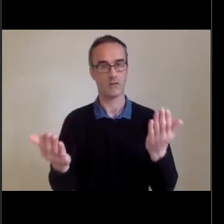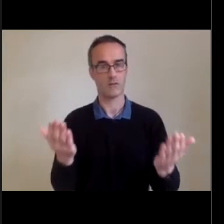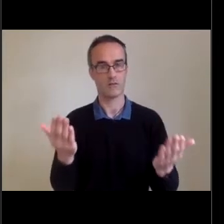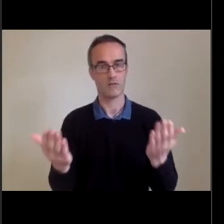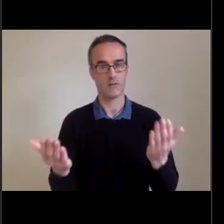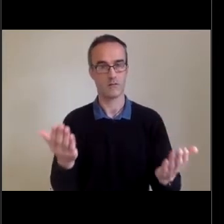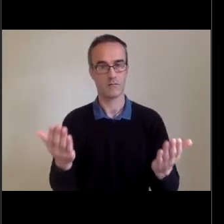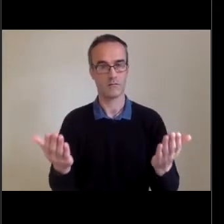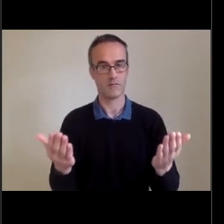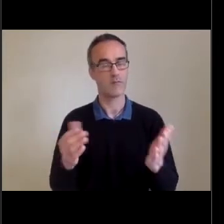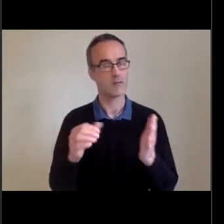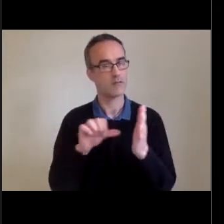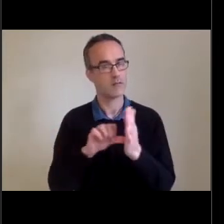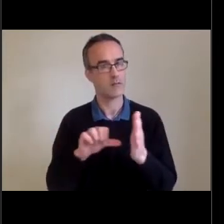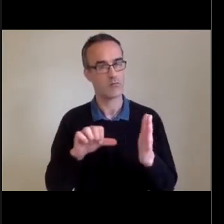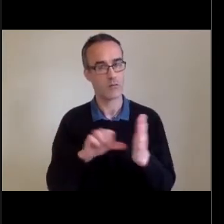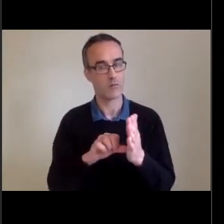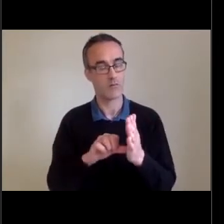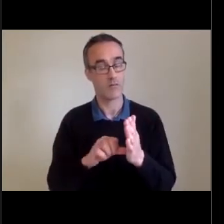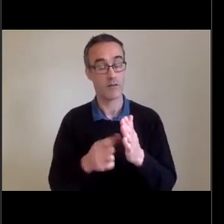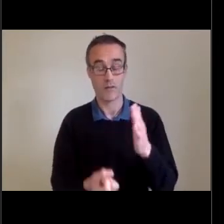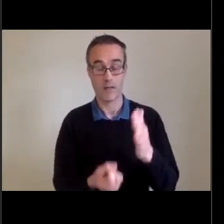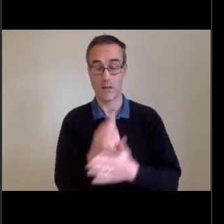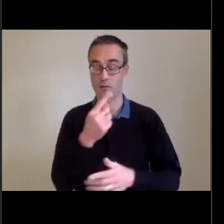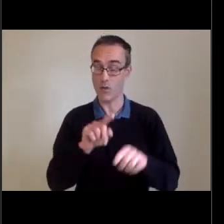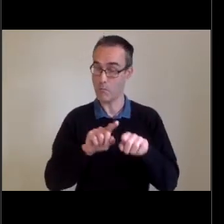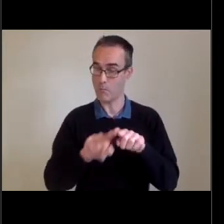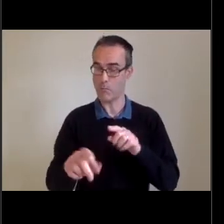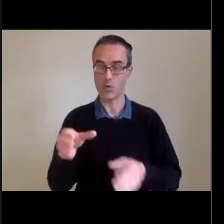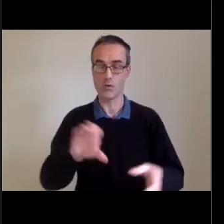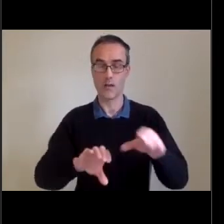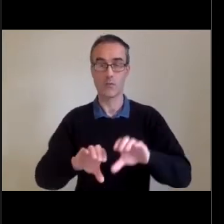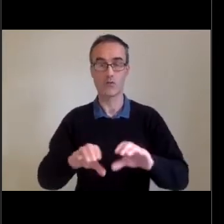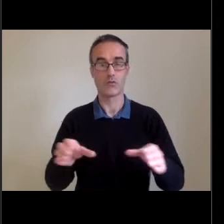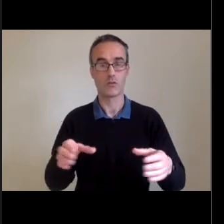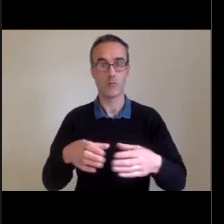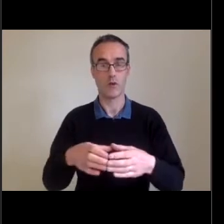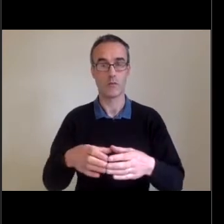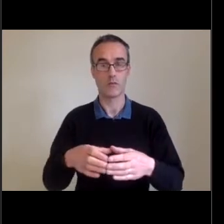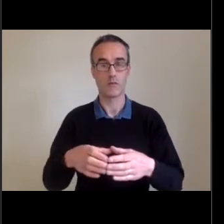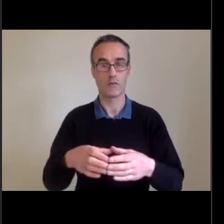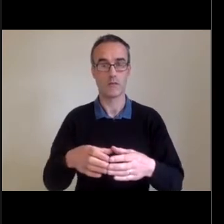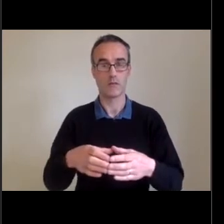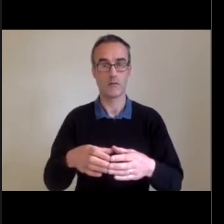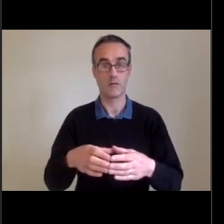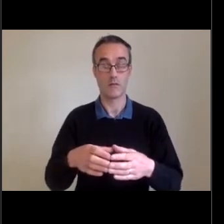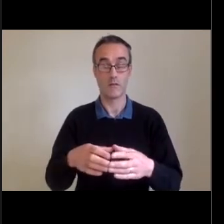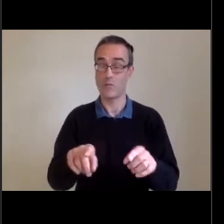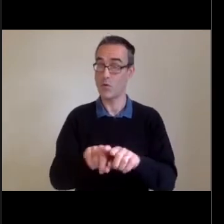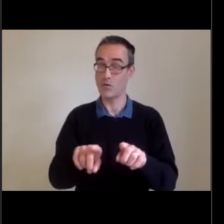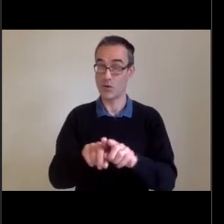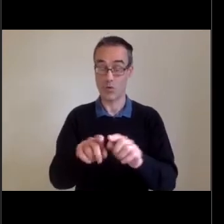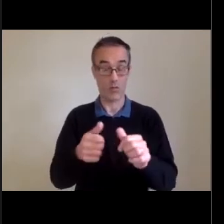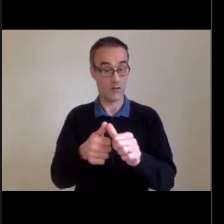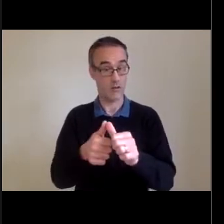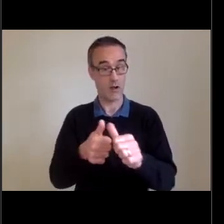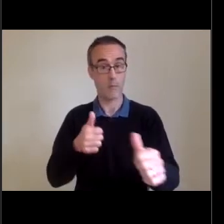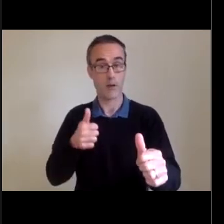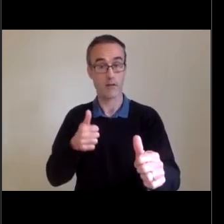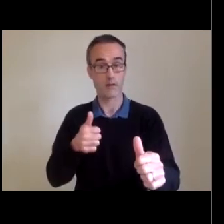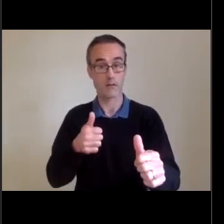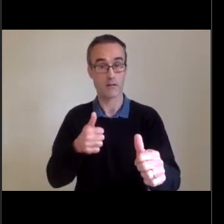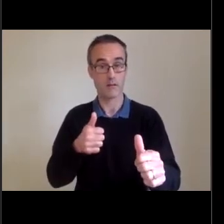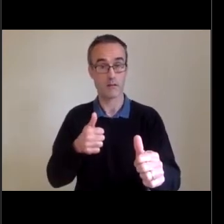find in most chemistry departments, and even in companies. The companies,